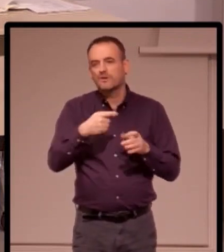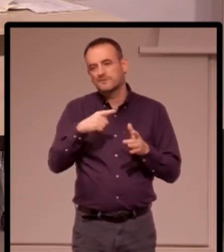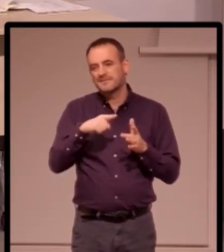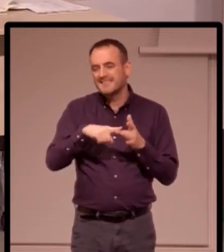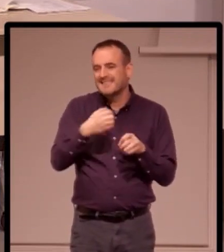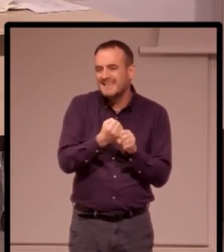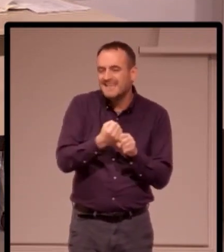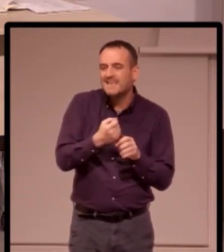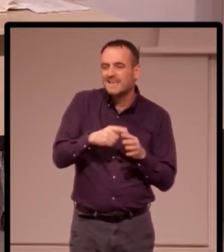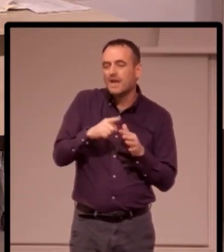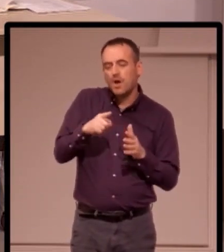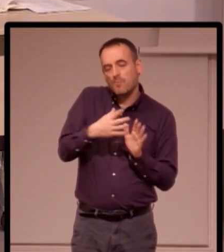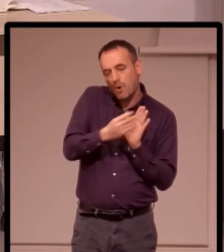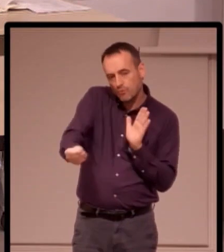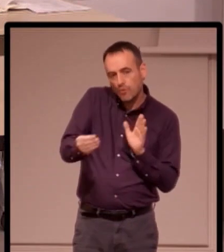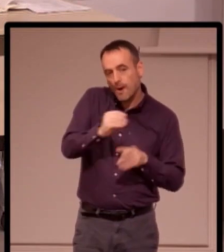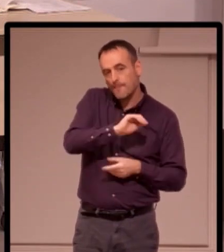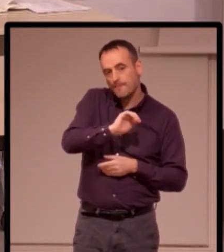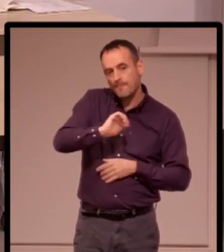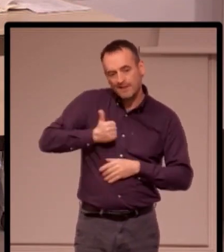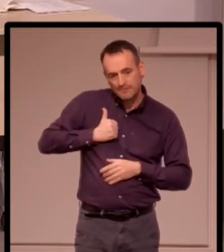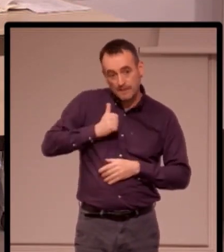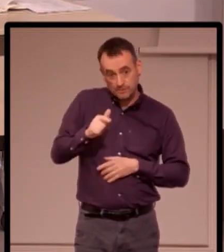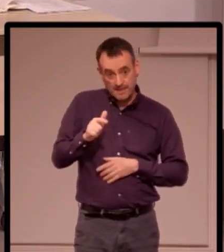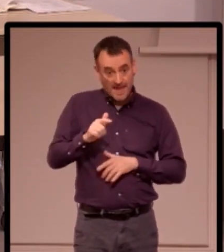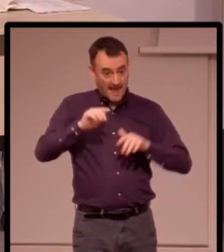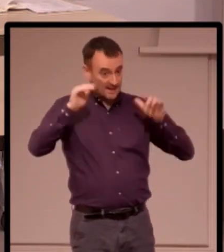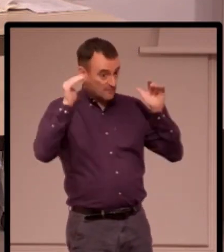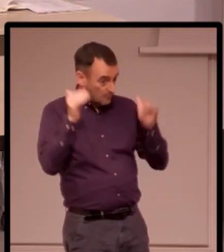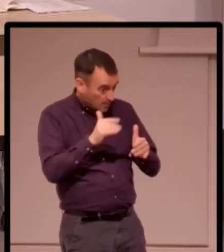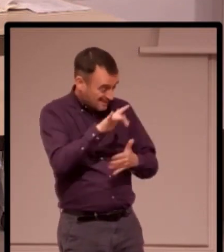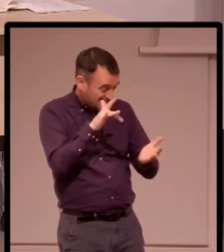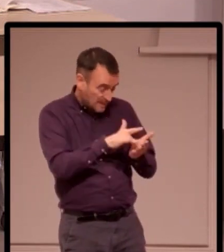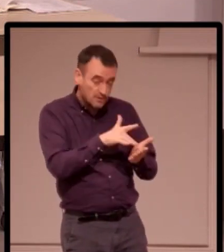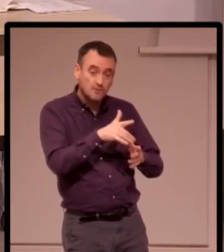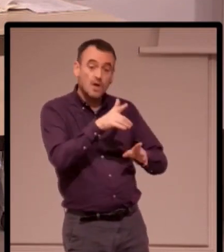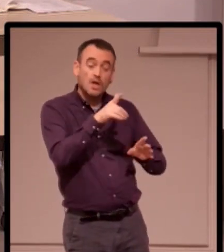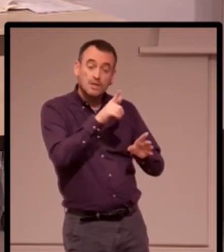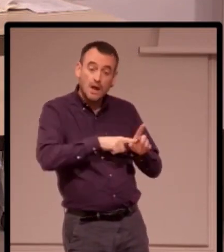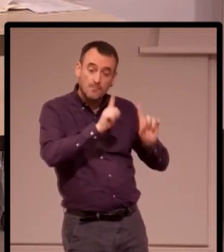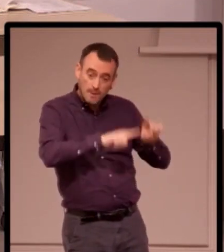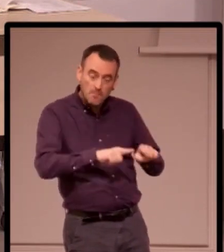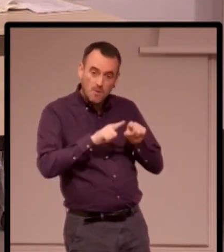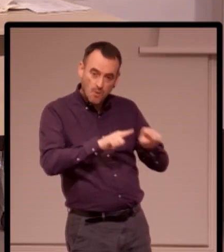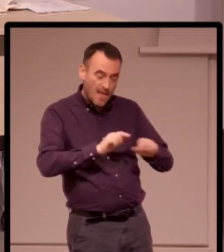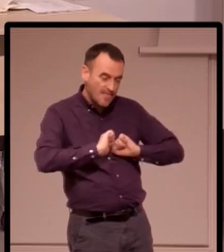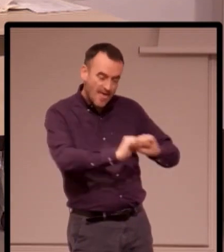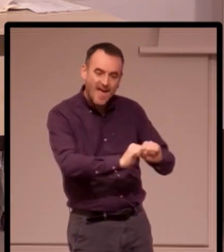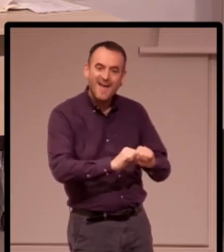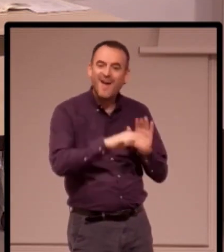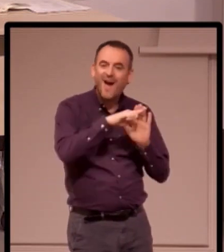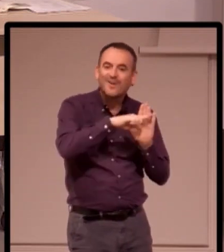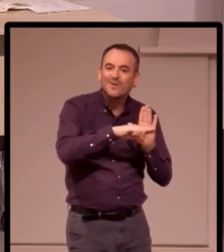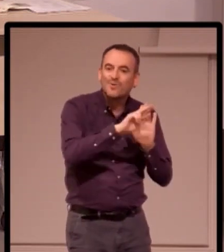is centred in creating opportunities for children and young people to really have their Article 12 needs enacted. And that